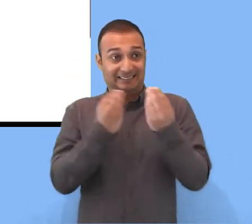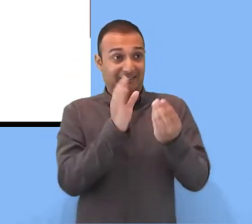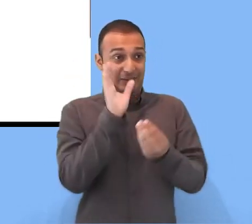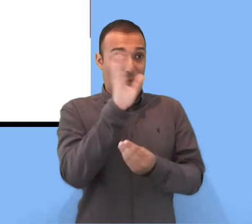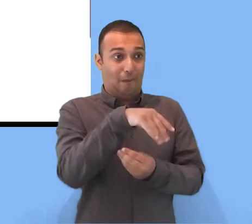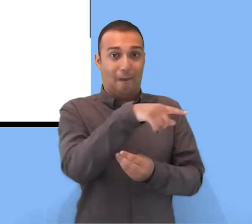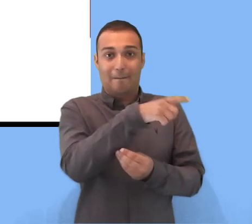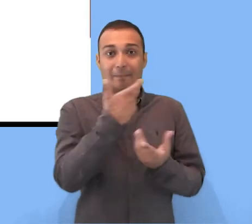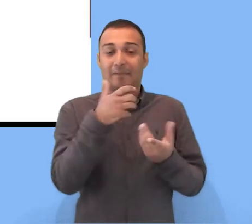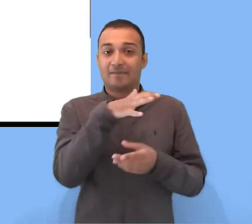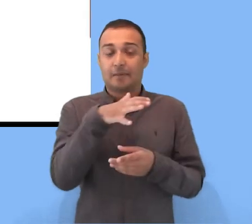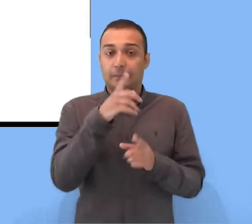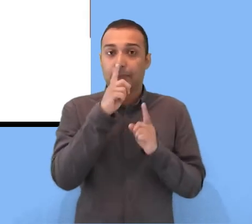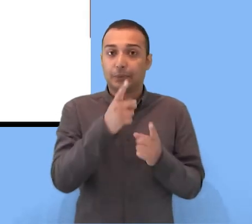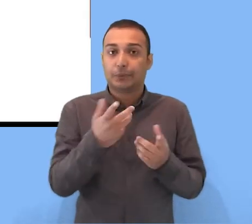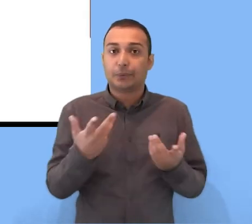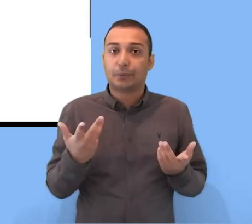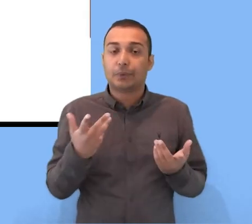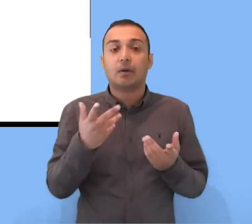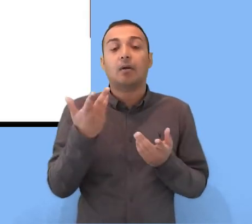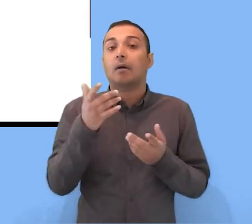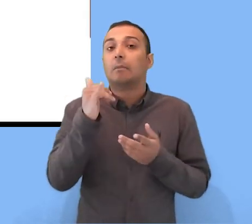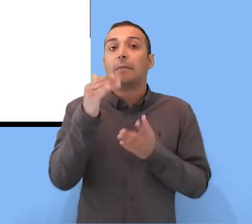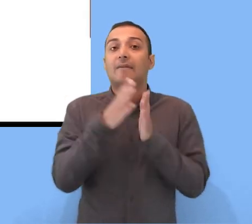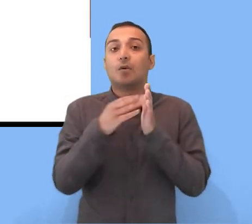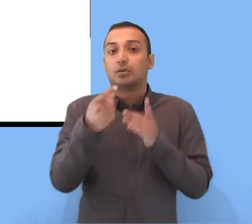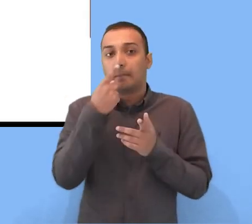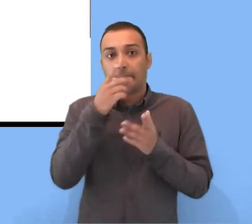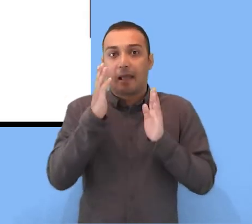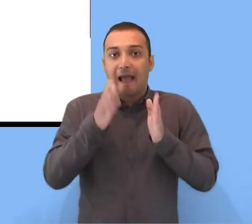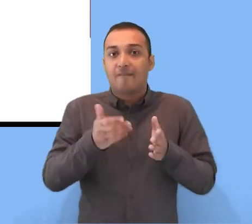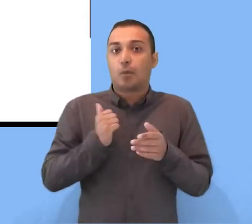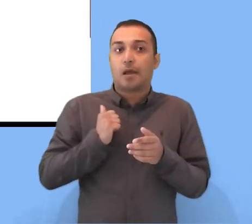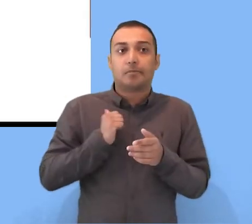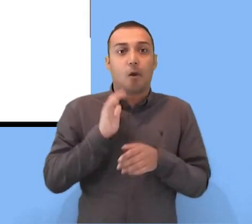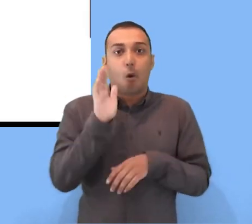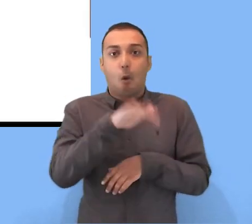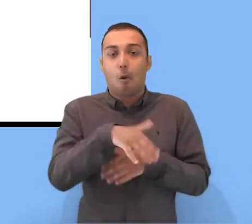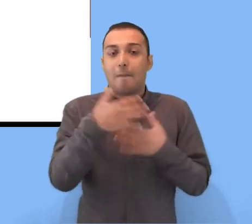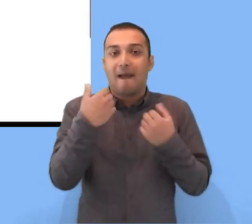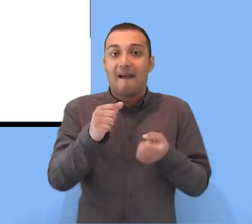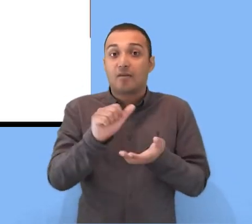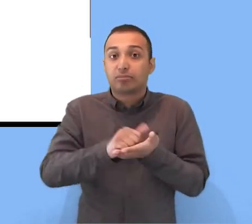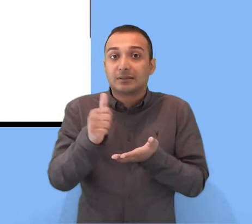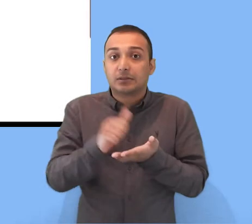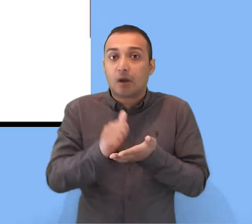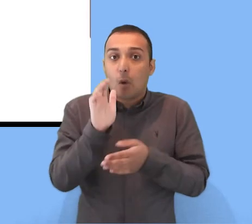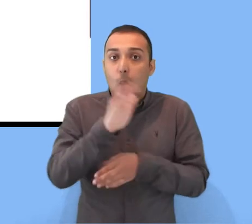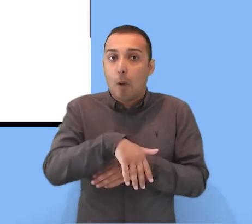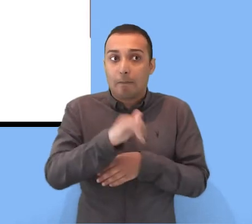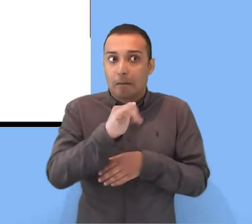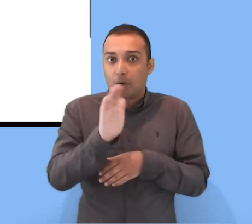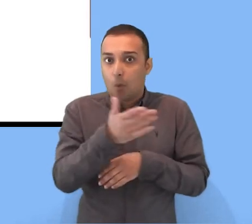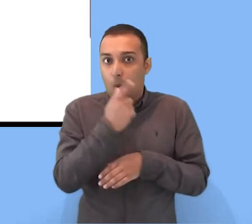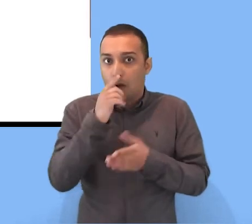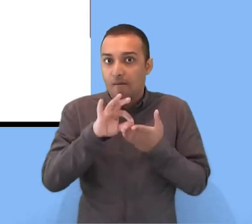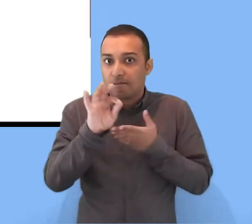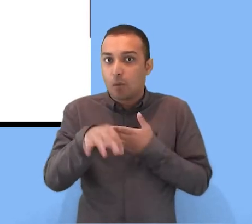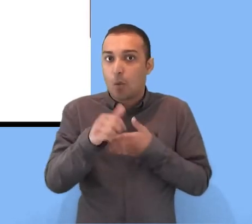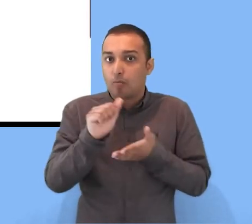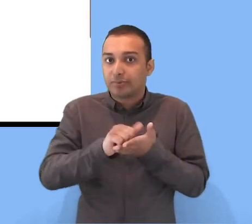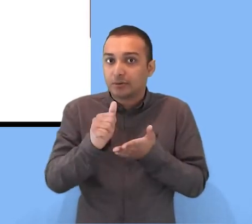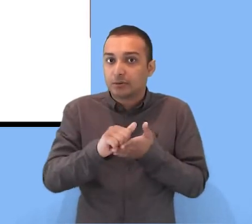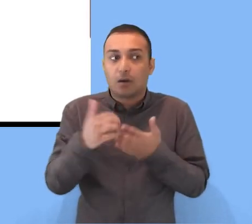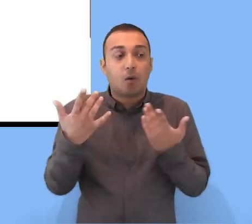they might be using printed resources and reliant on a printer, and even being reliant on pen and paper. They might